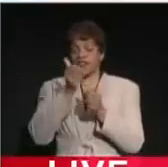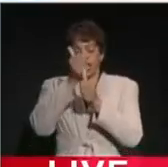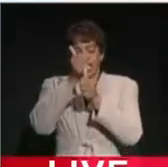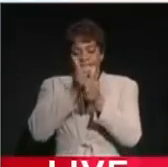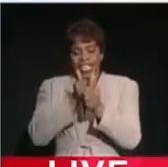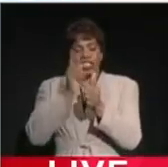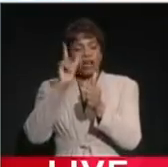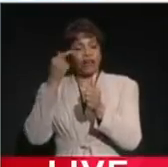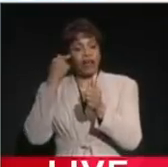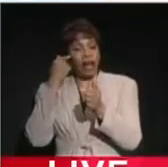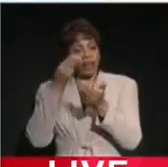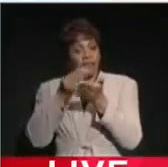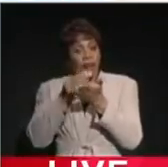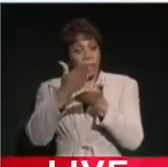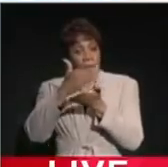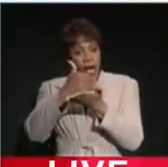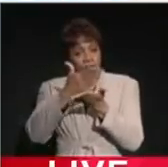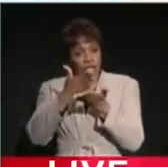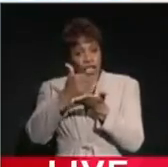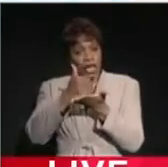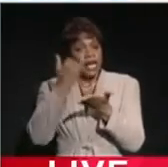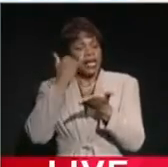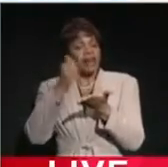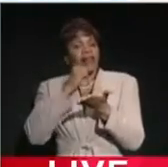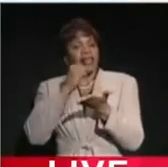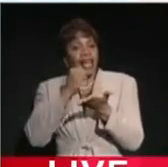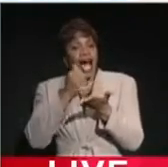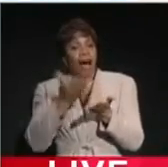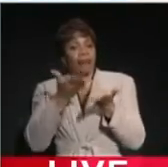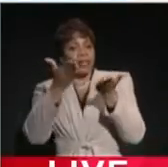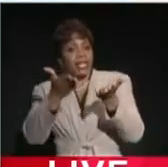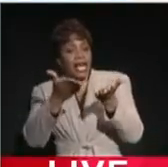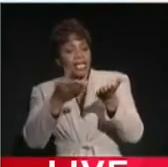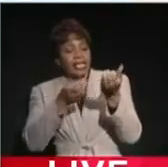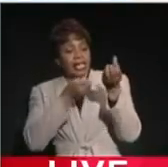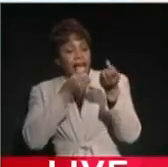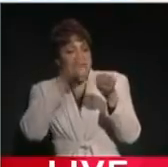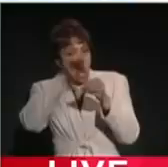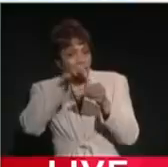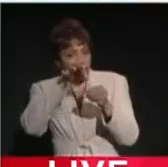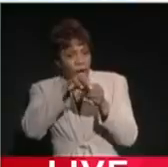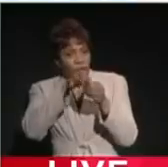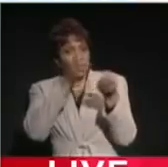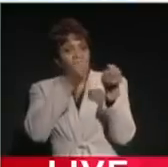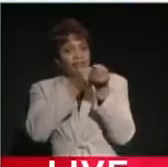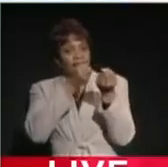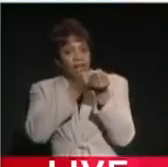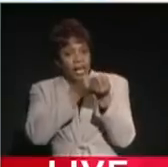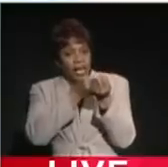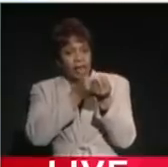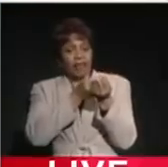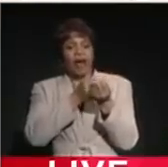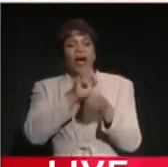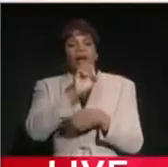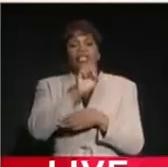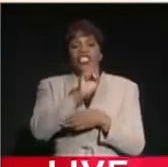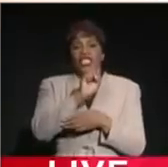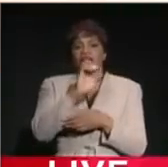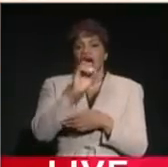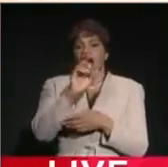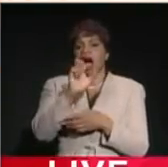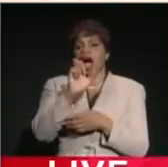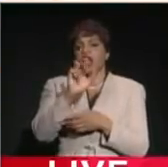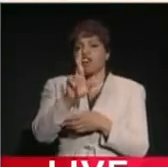And had this budget not been presented and voted on in favor of it unanimously by Sheila Oliver and her